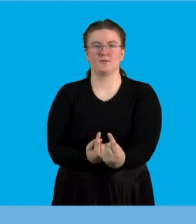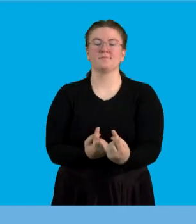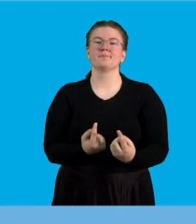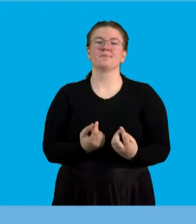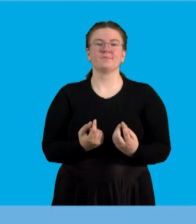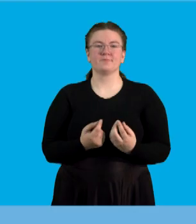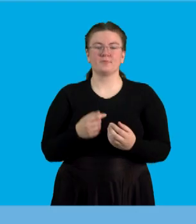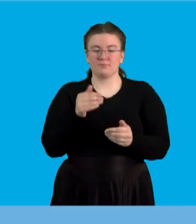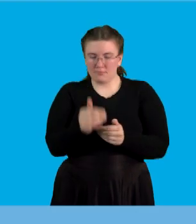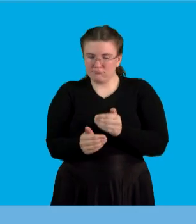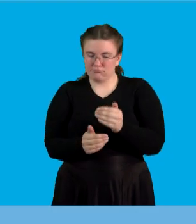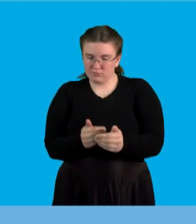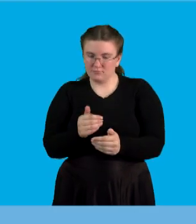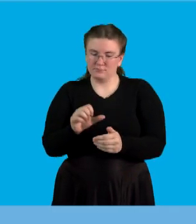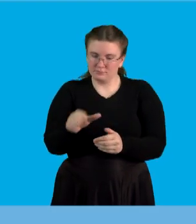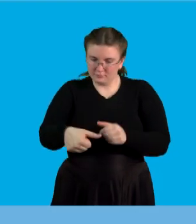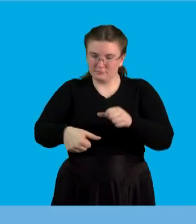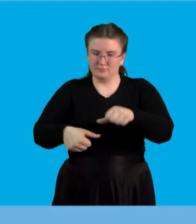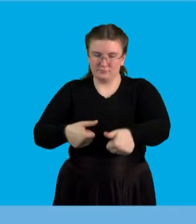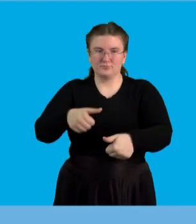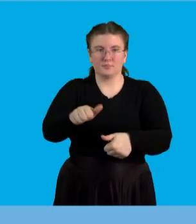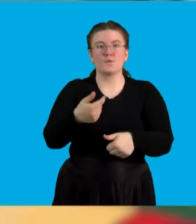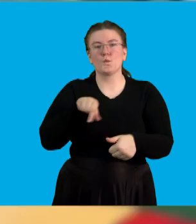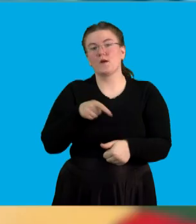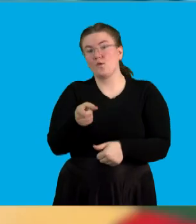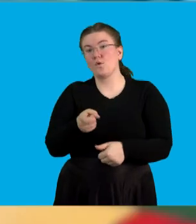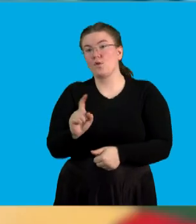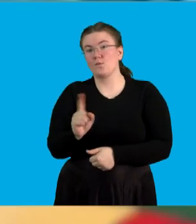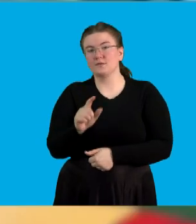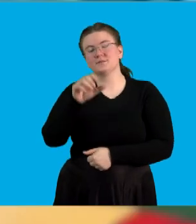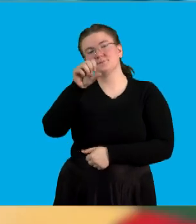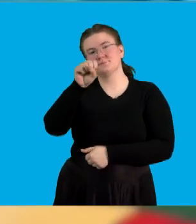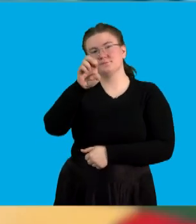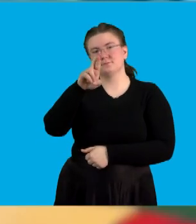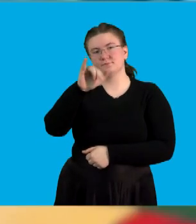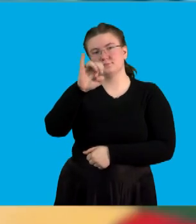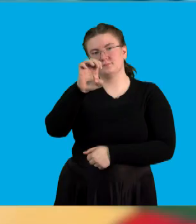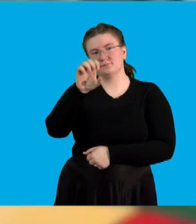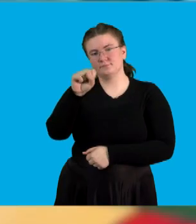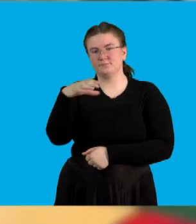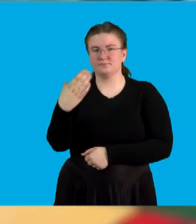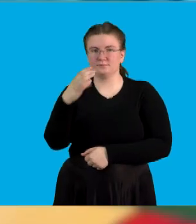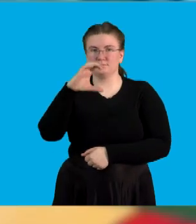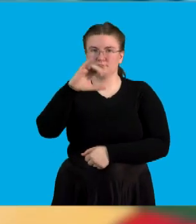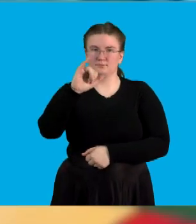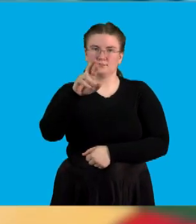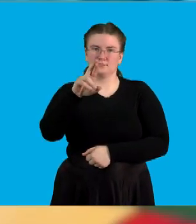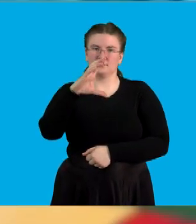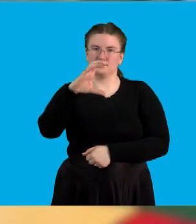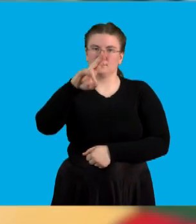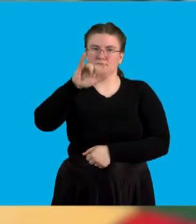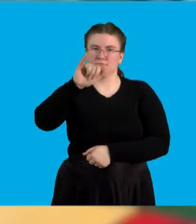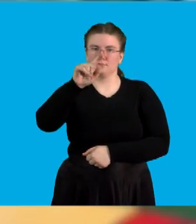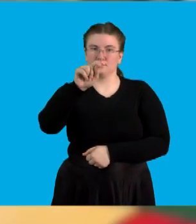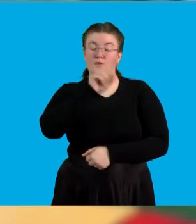are arranged one after the other, then we can call that particular circuit a series circuit. Why? Because the electric current will